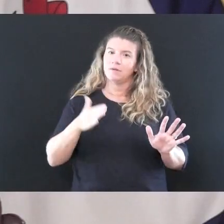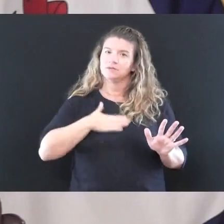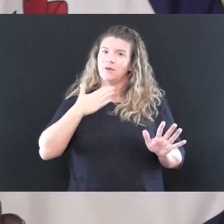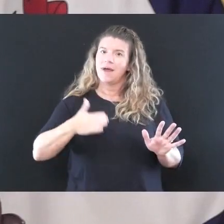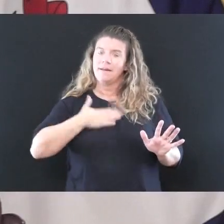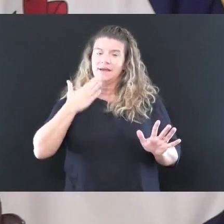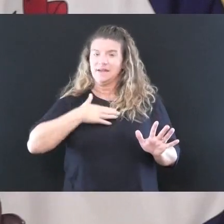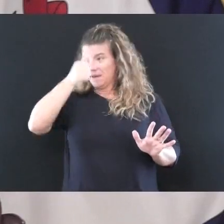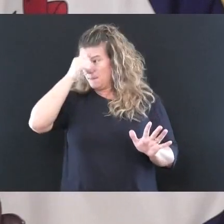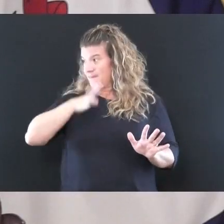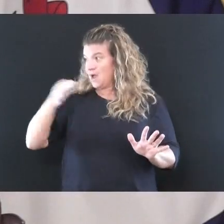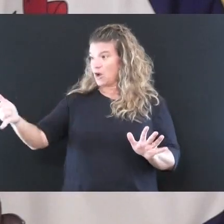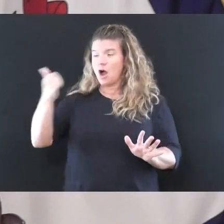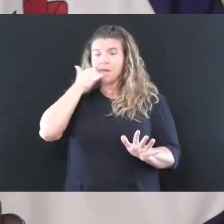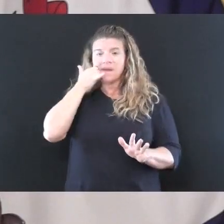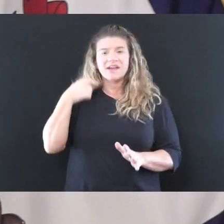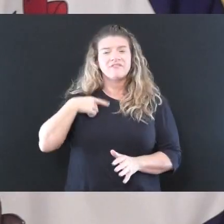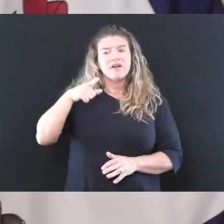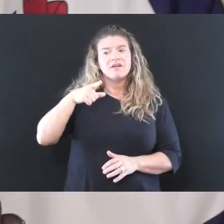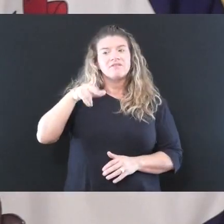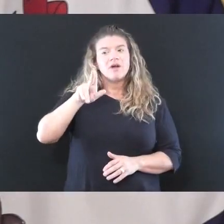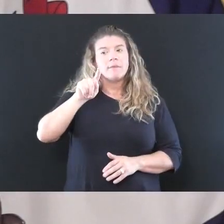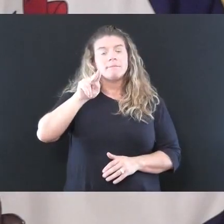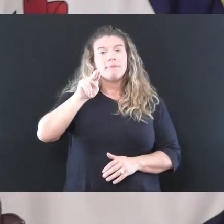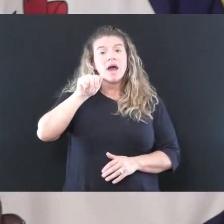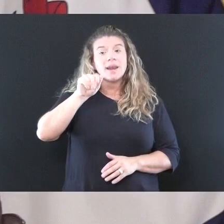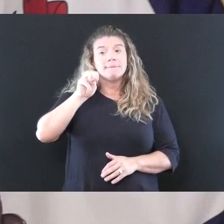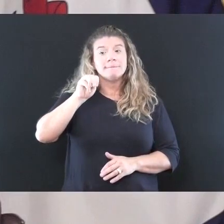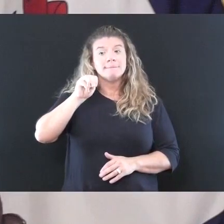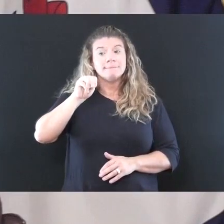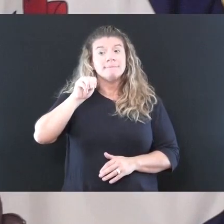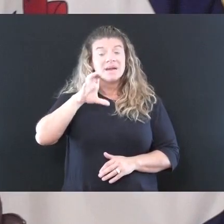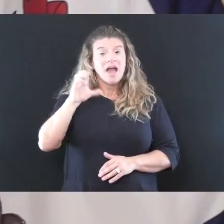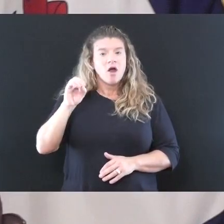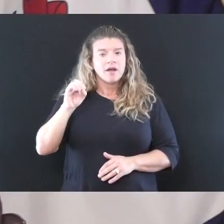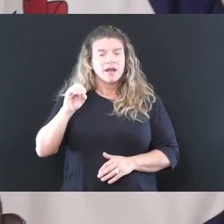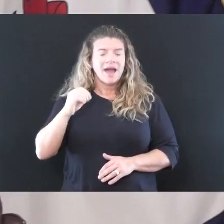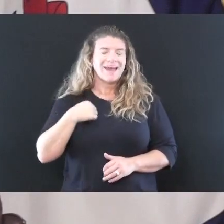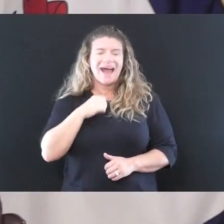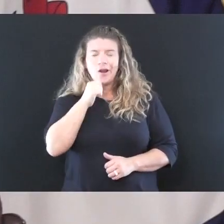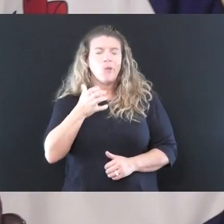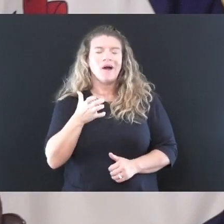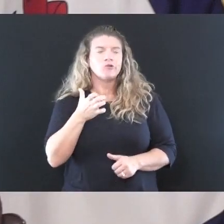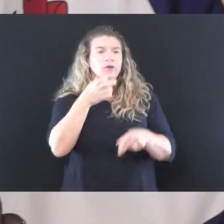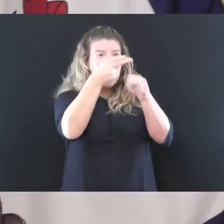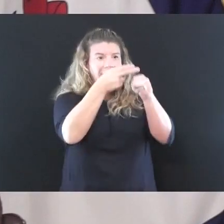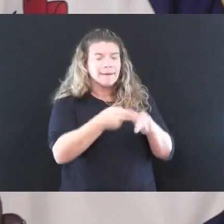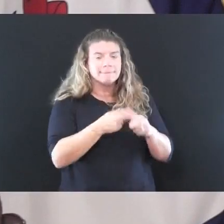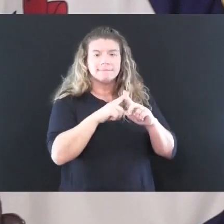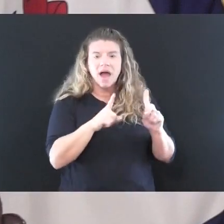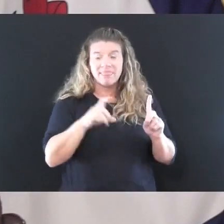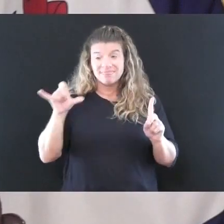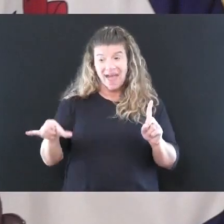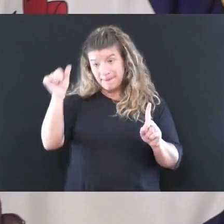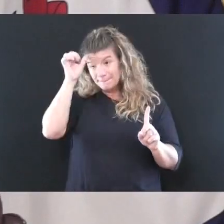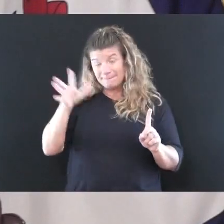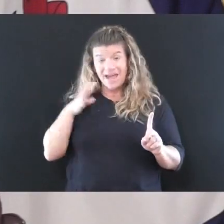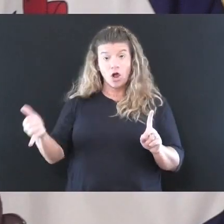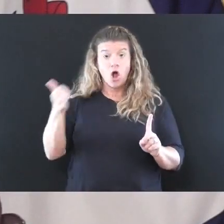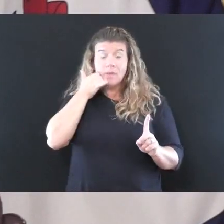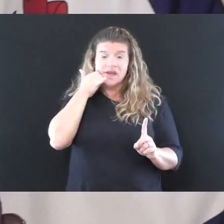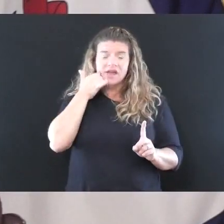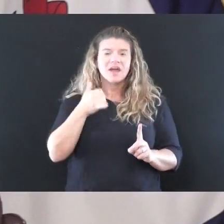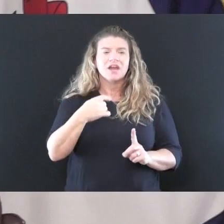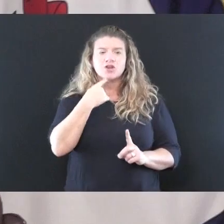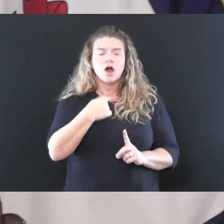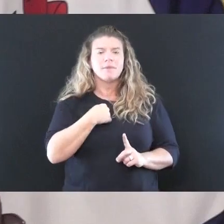a gentleman from down in Putnam County, and you know, I've tried to always not name names and everything, but he talked to me, you know,